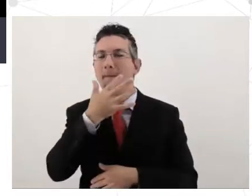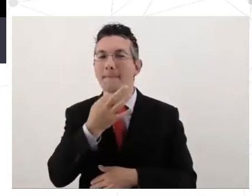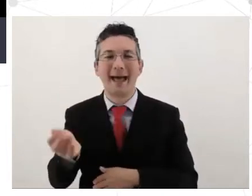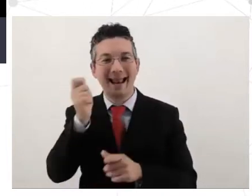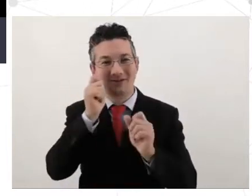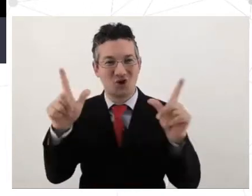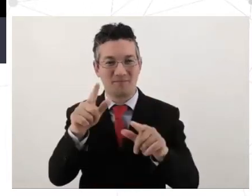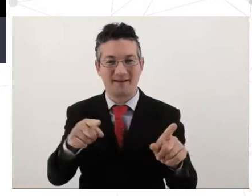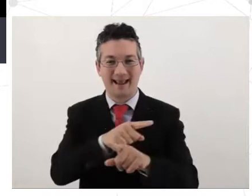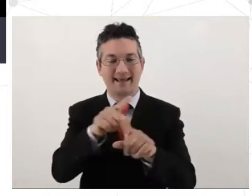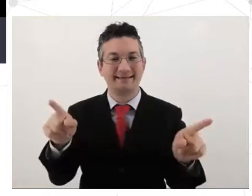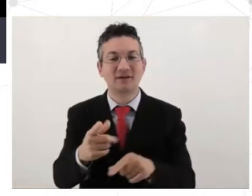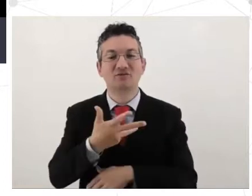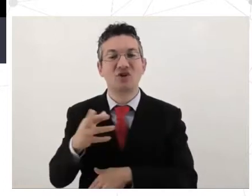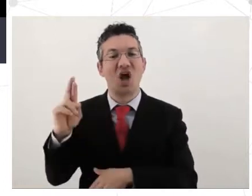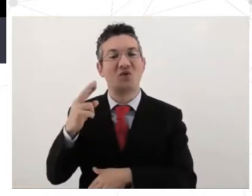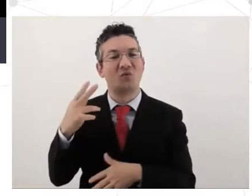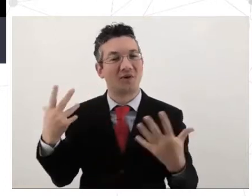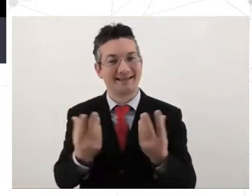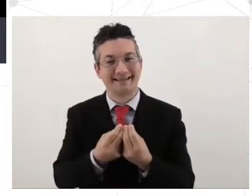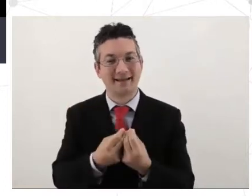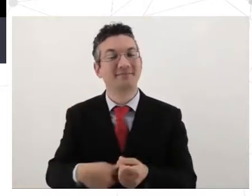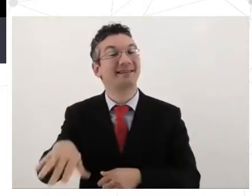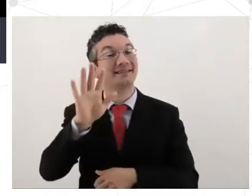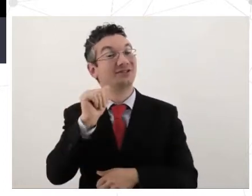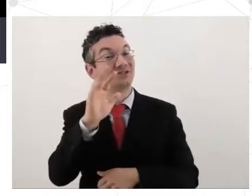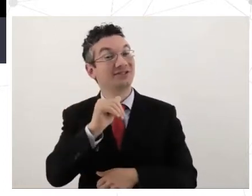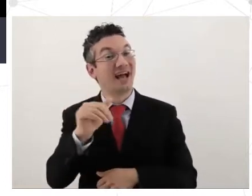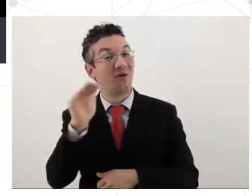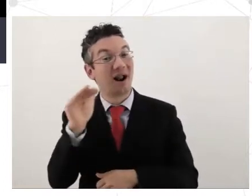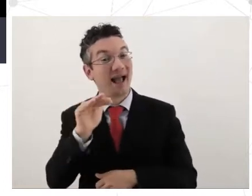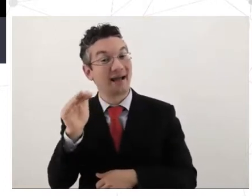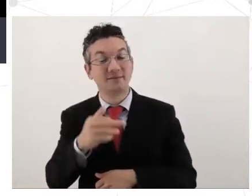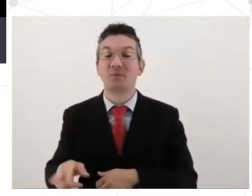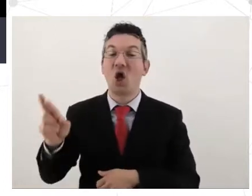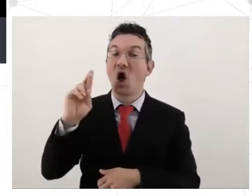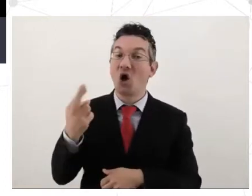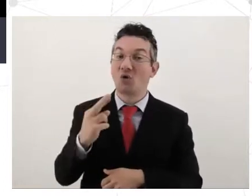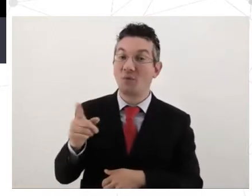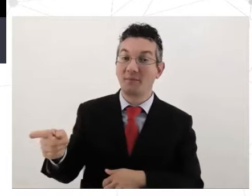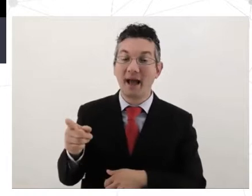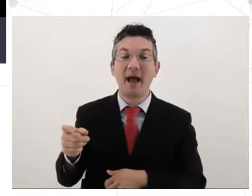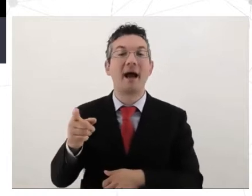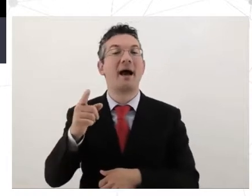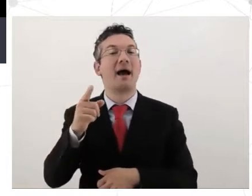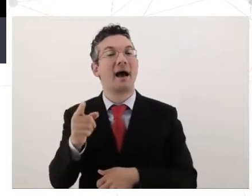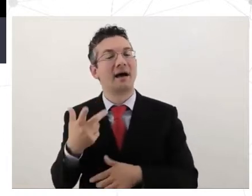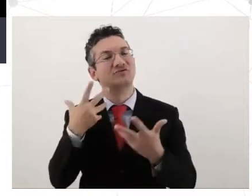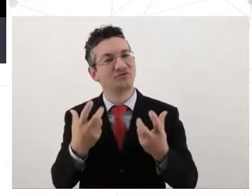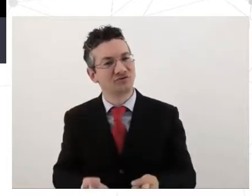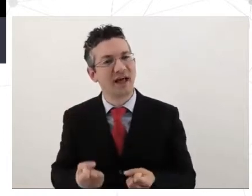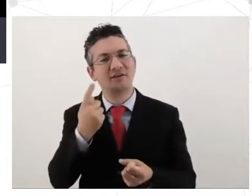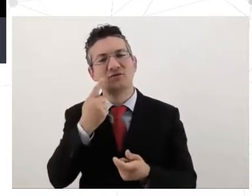Canada. I have just realized we have run out of few supplies at home. So I would love to invite you